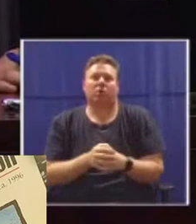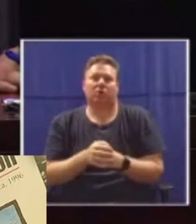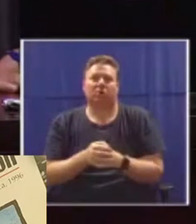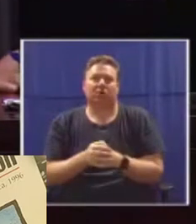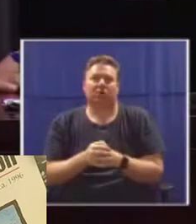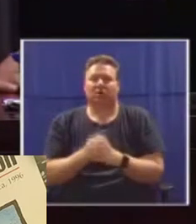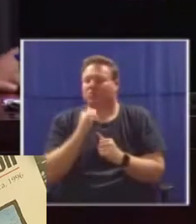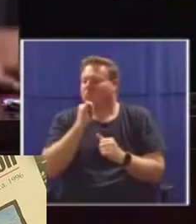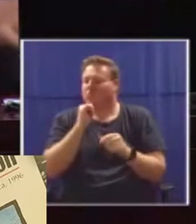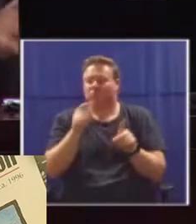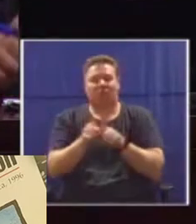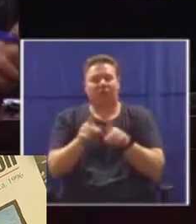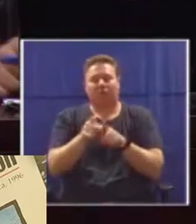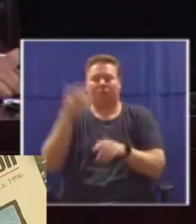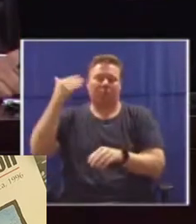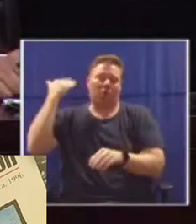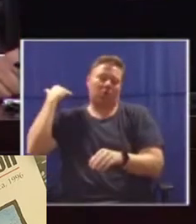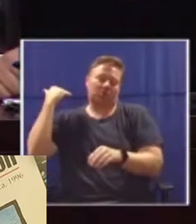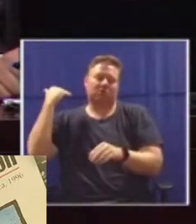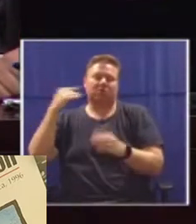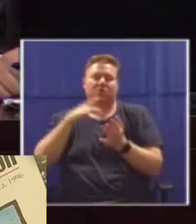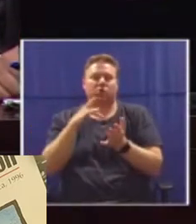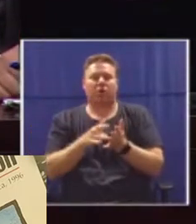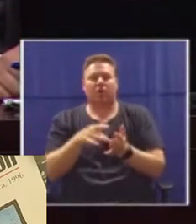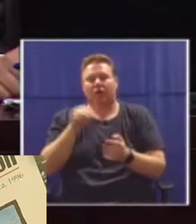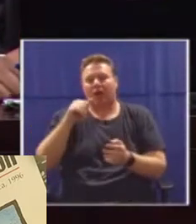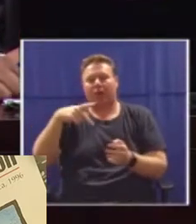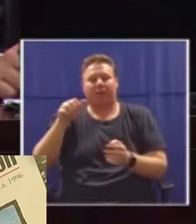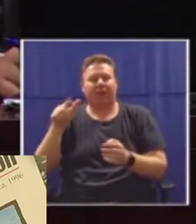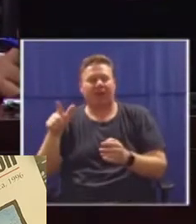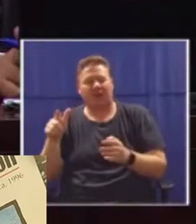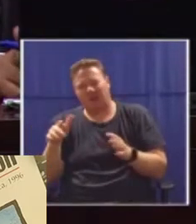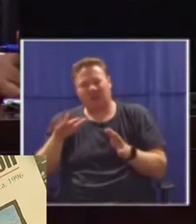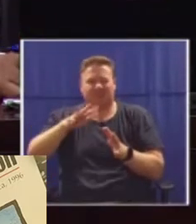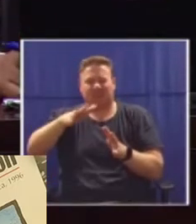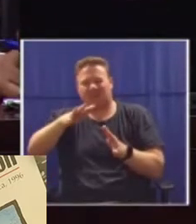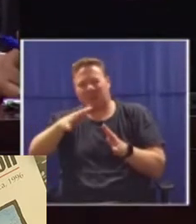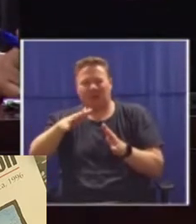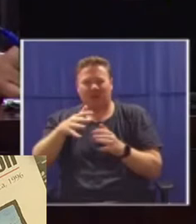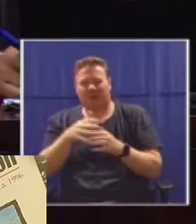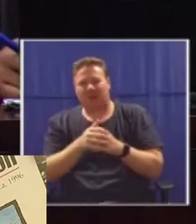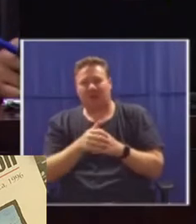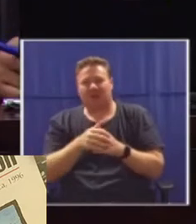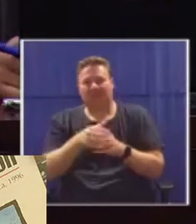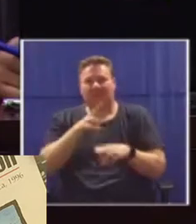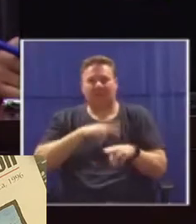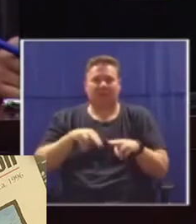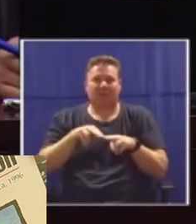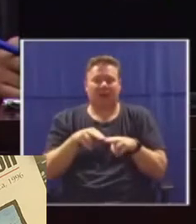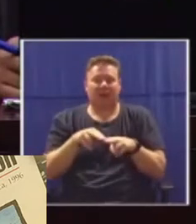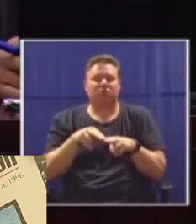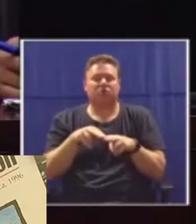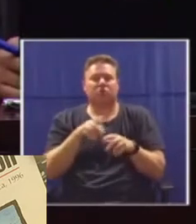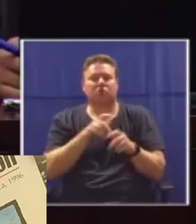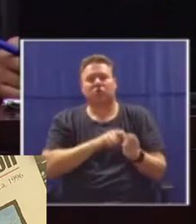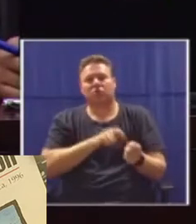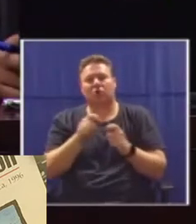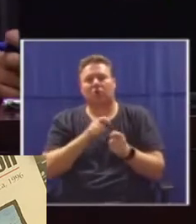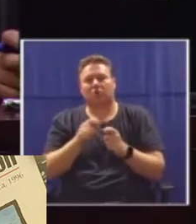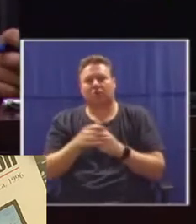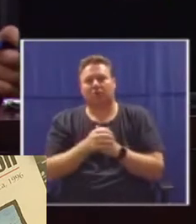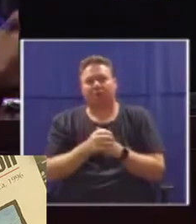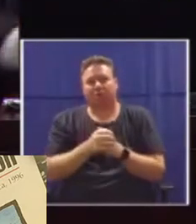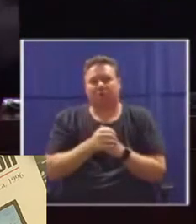past situation of having appeals heard by something similar to the historical National Transport Commission.